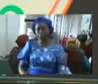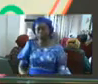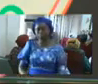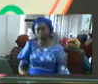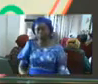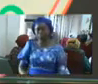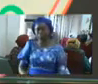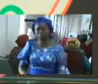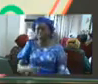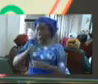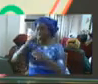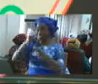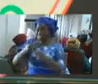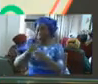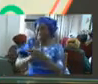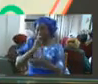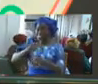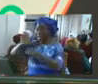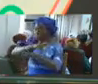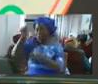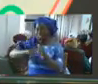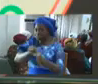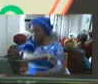In the name that's above every other name,